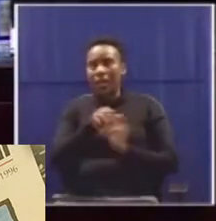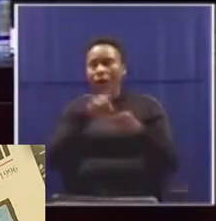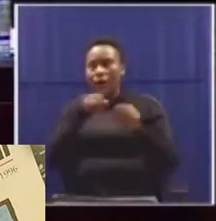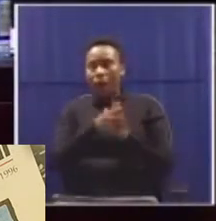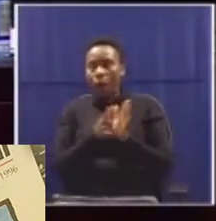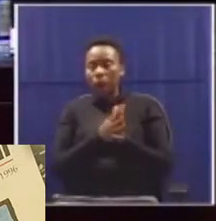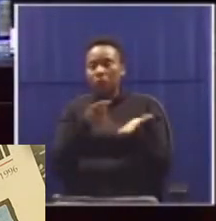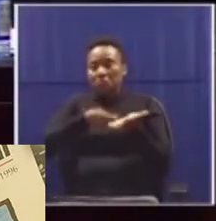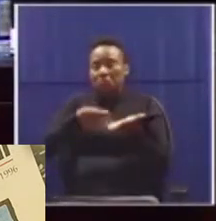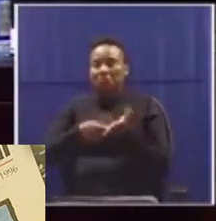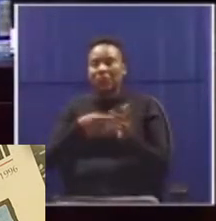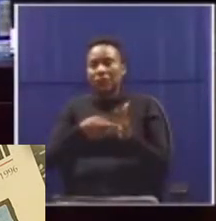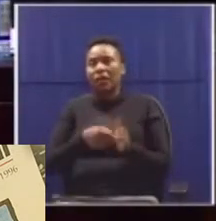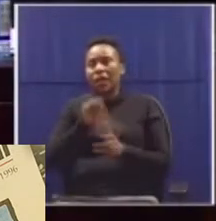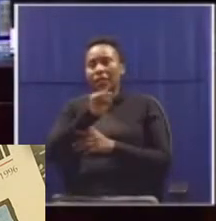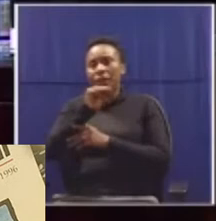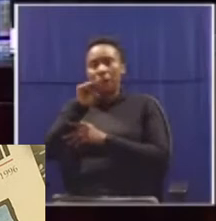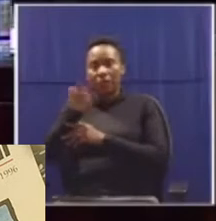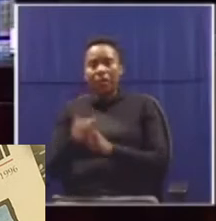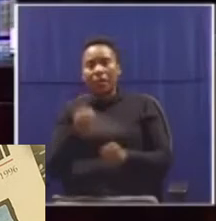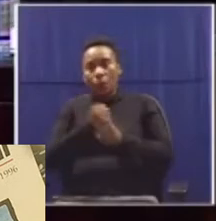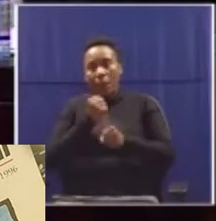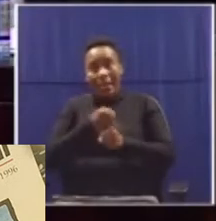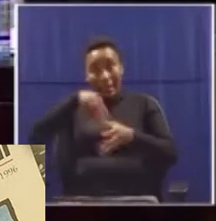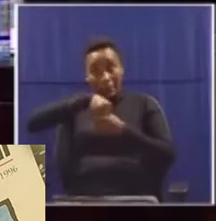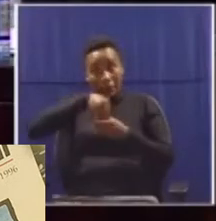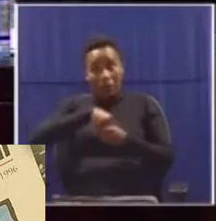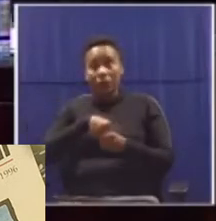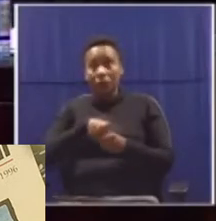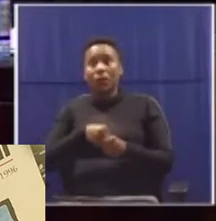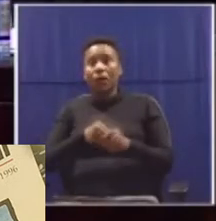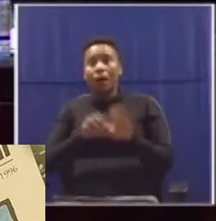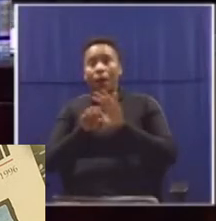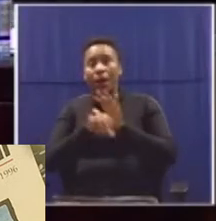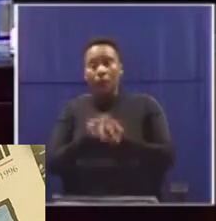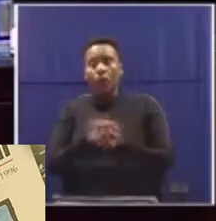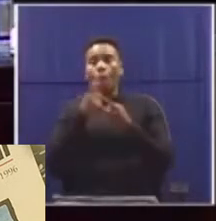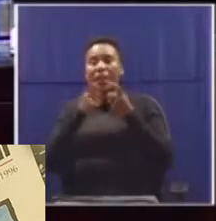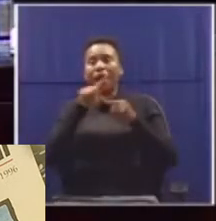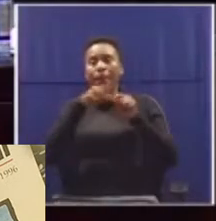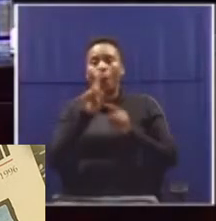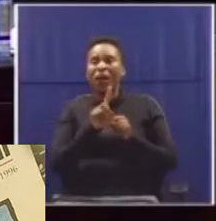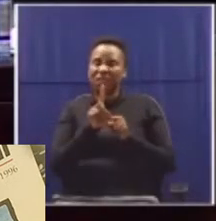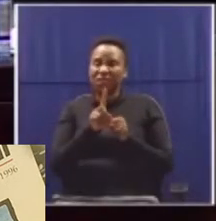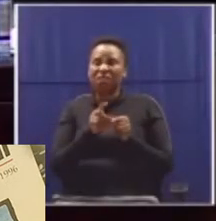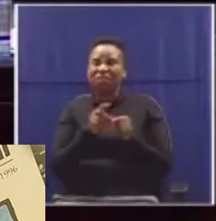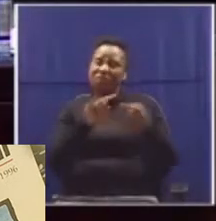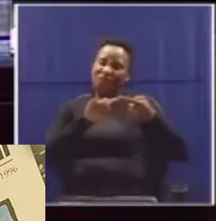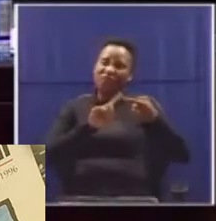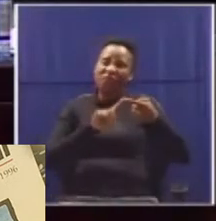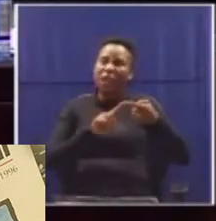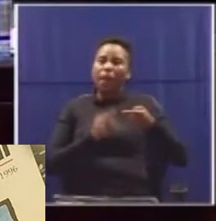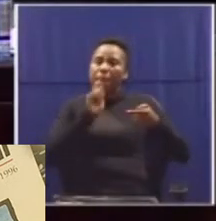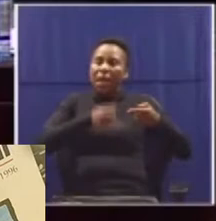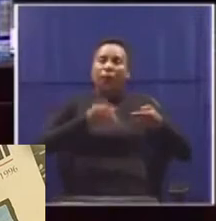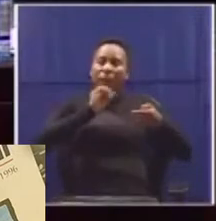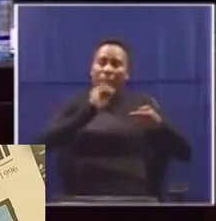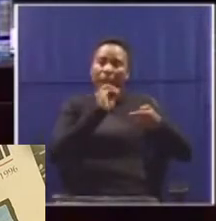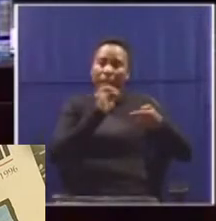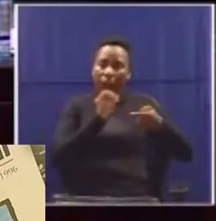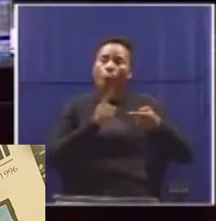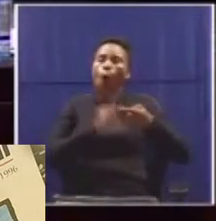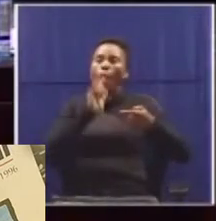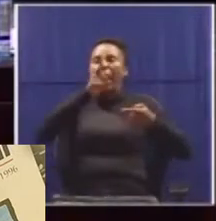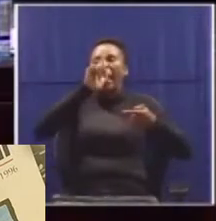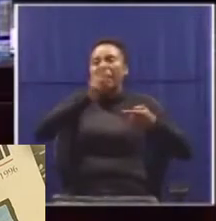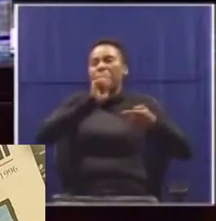smm is operating in the market complaining include among others non-payment or late payment for